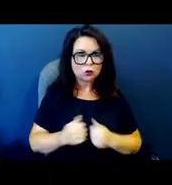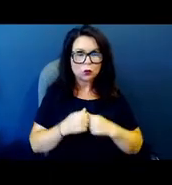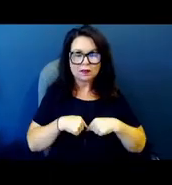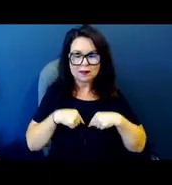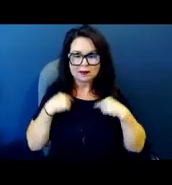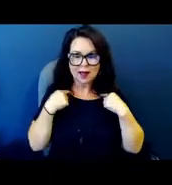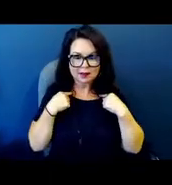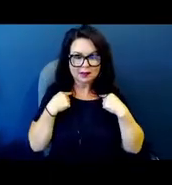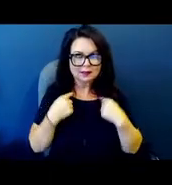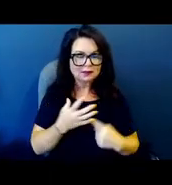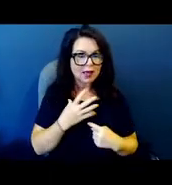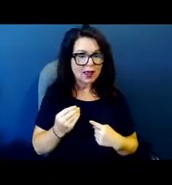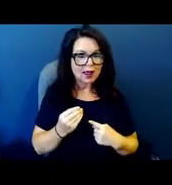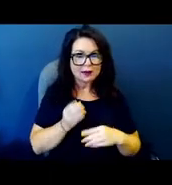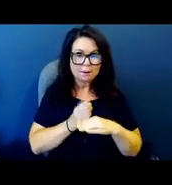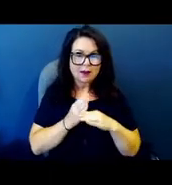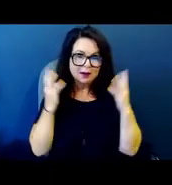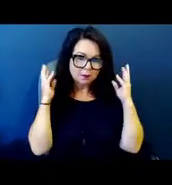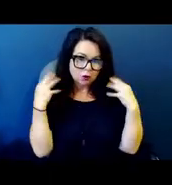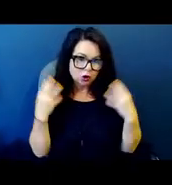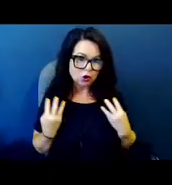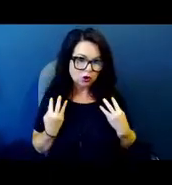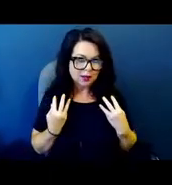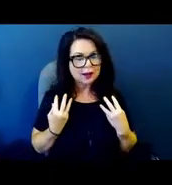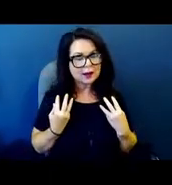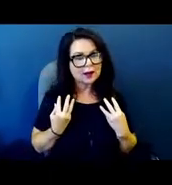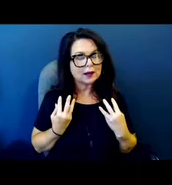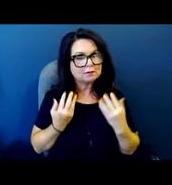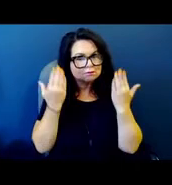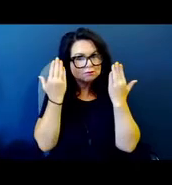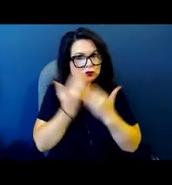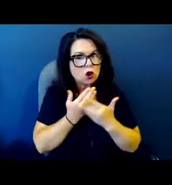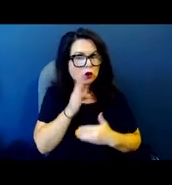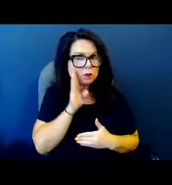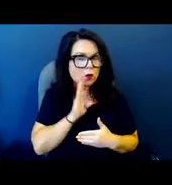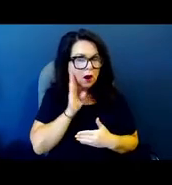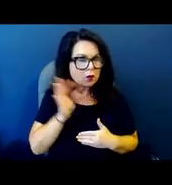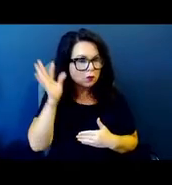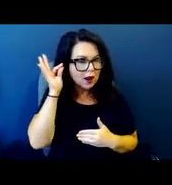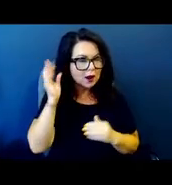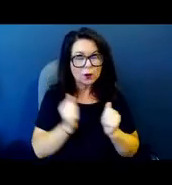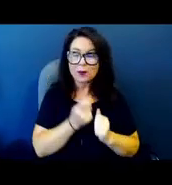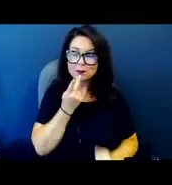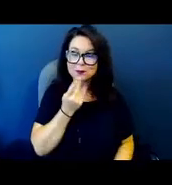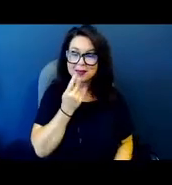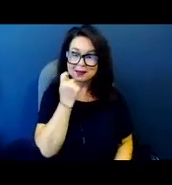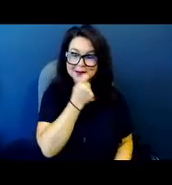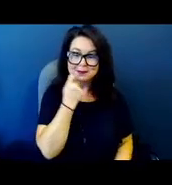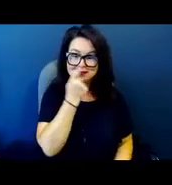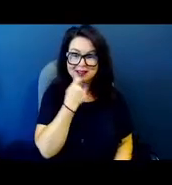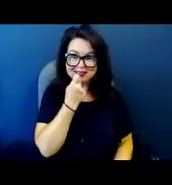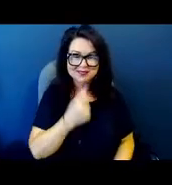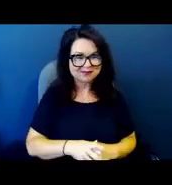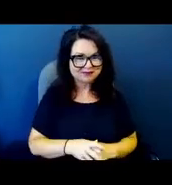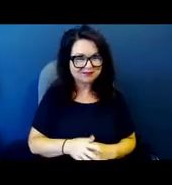medium length curly dark brown hair with some pink lipstick on.